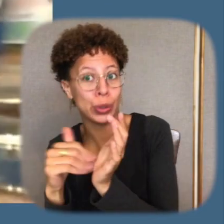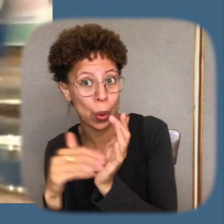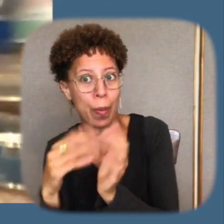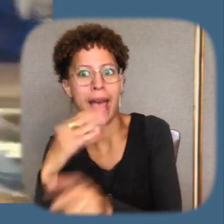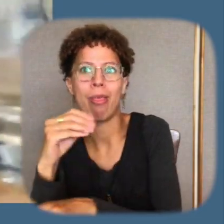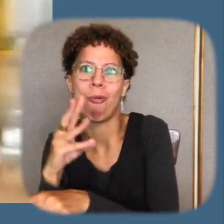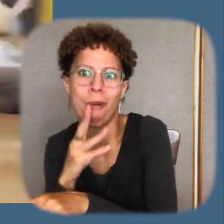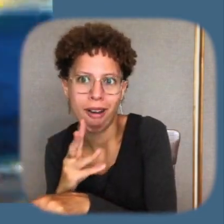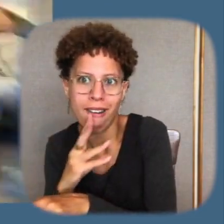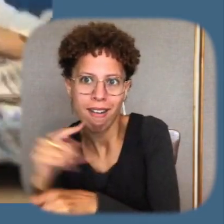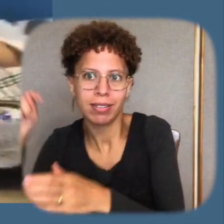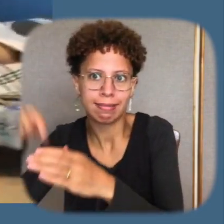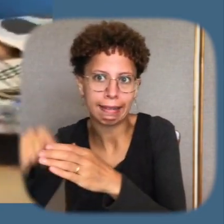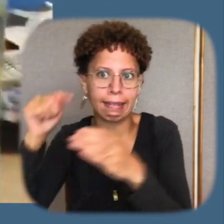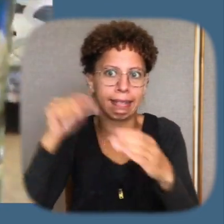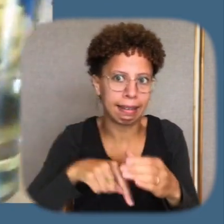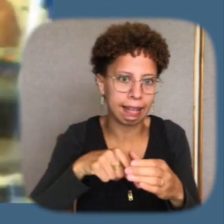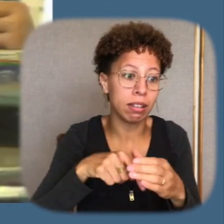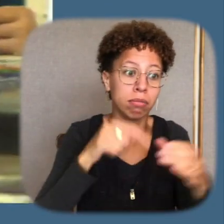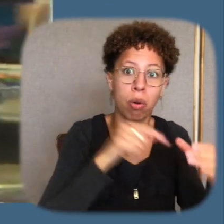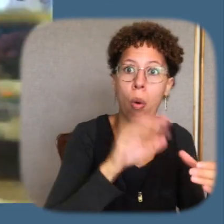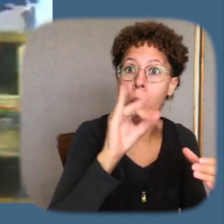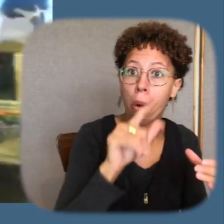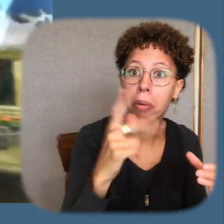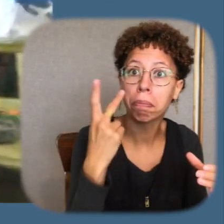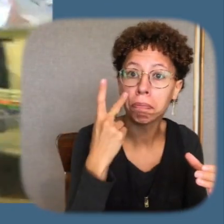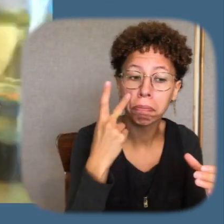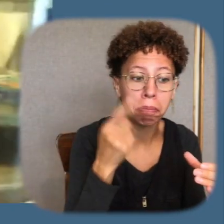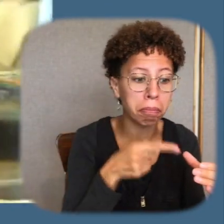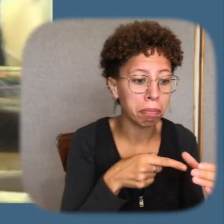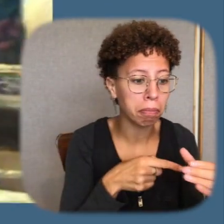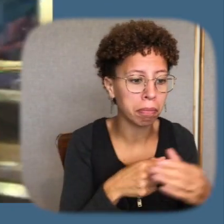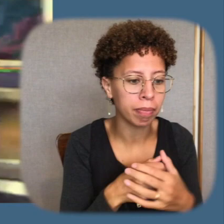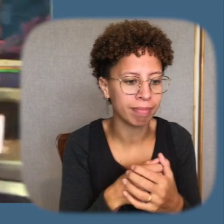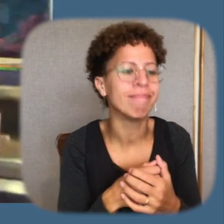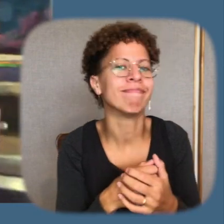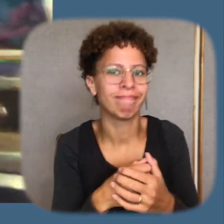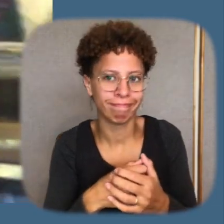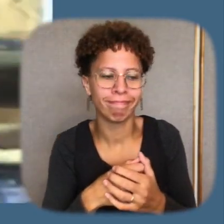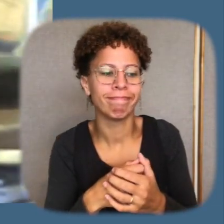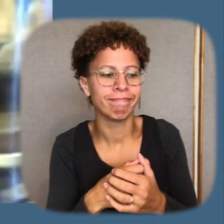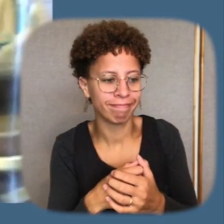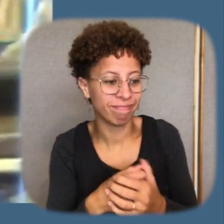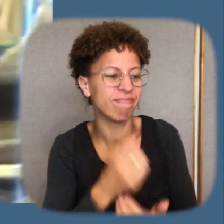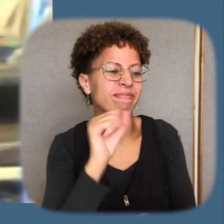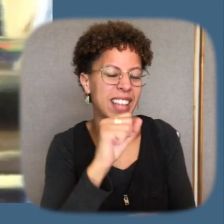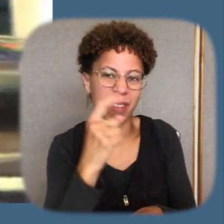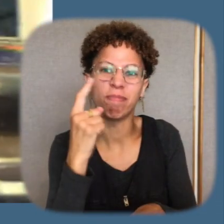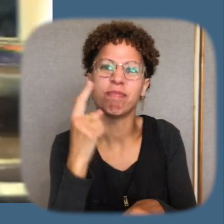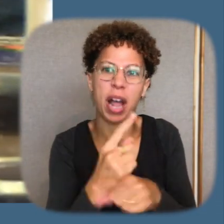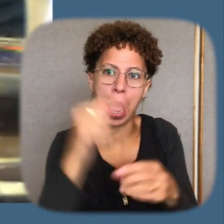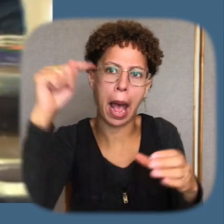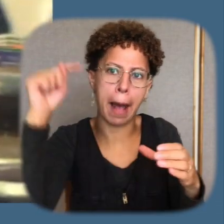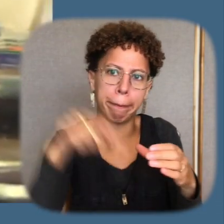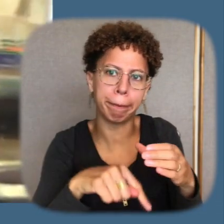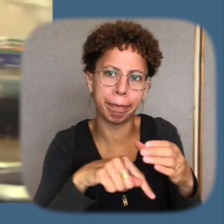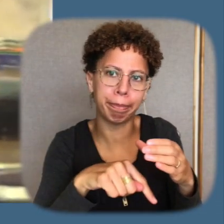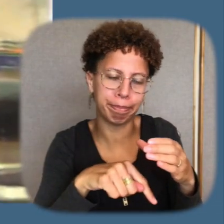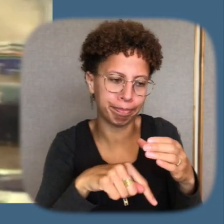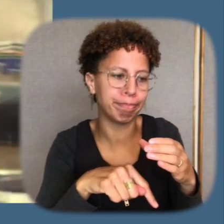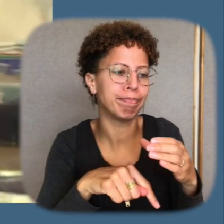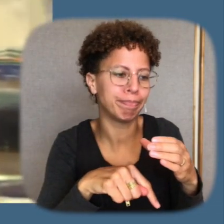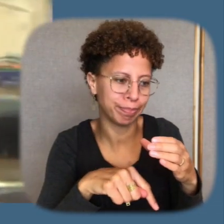sunk in the water. What about the oil? I think it is going to sink. Oh, yeah, straight to the